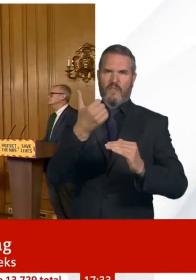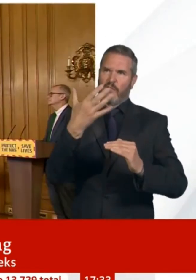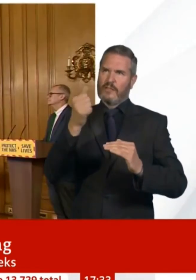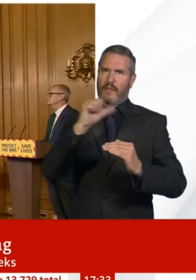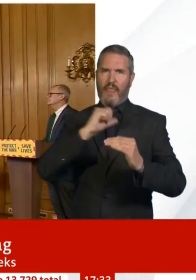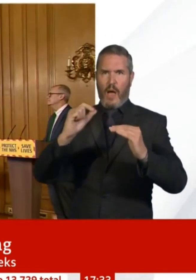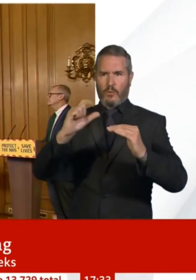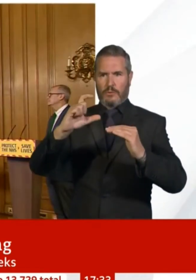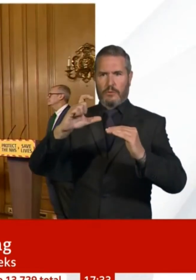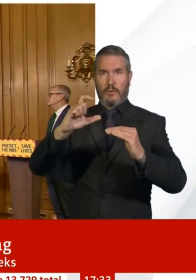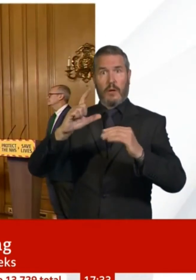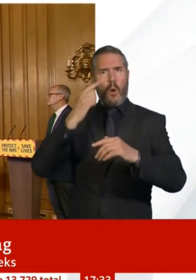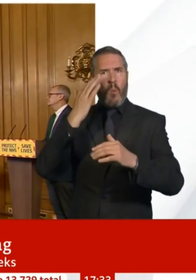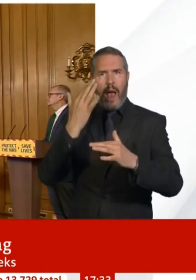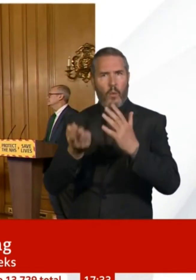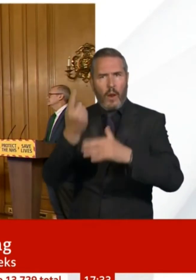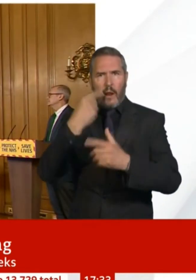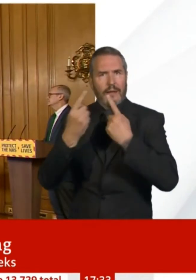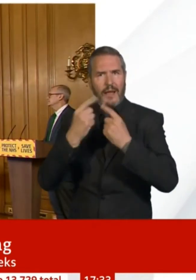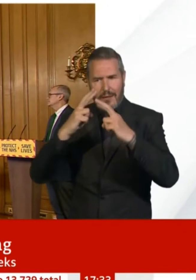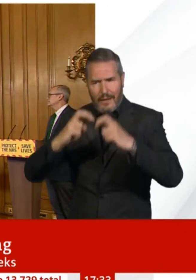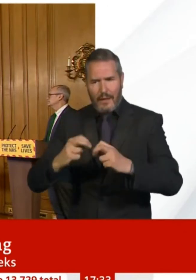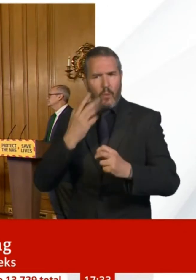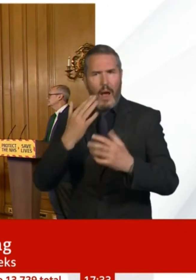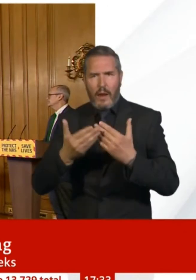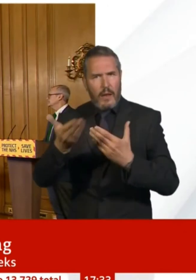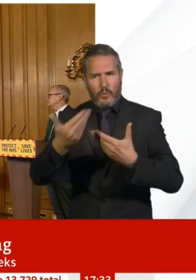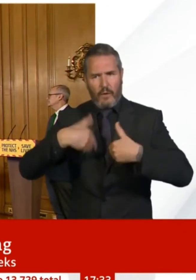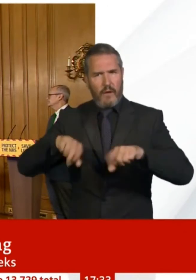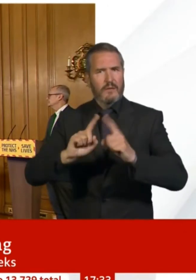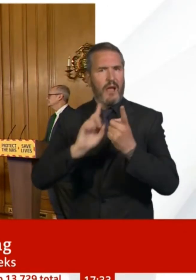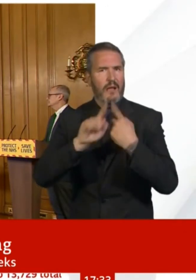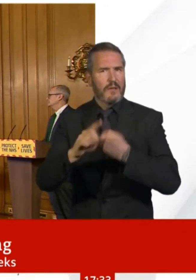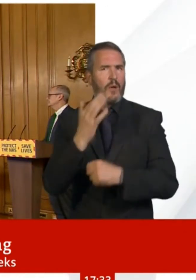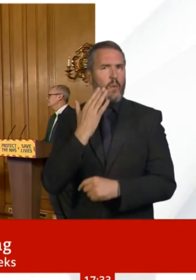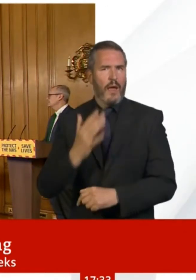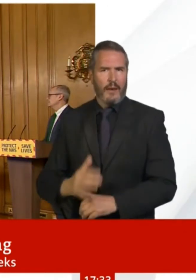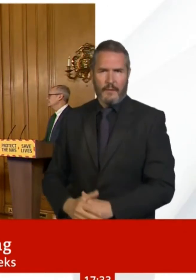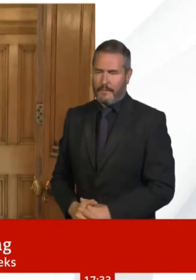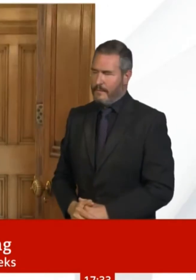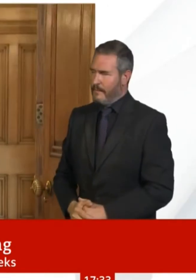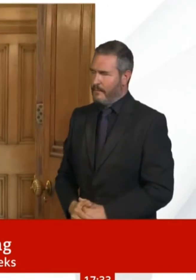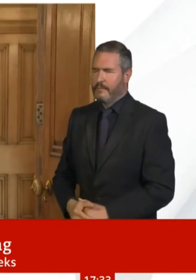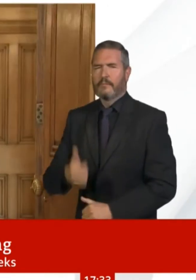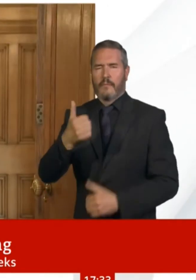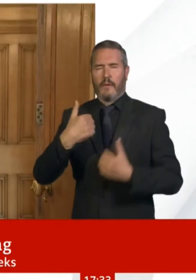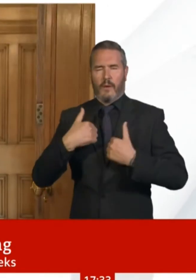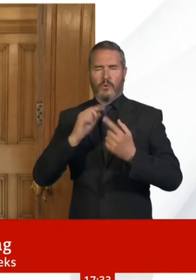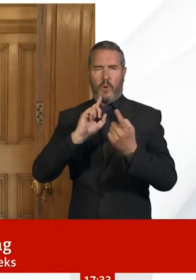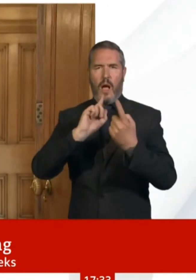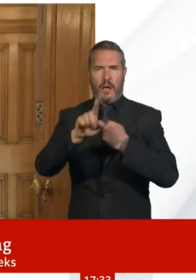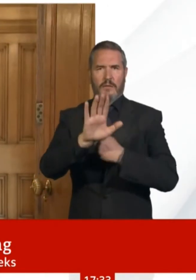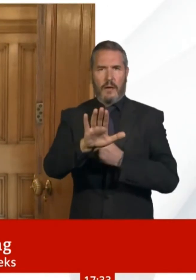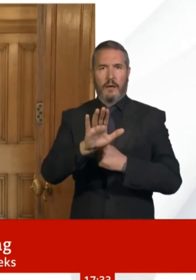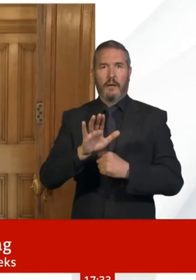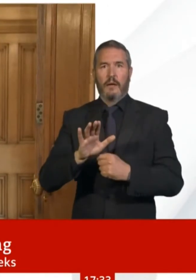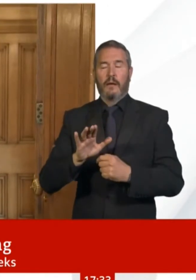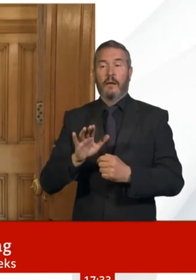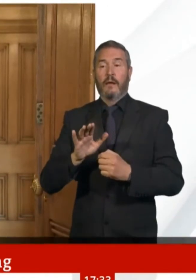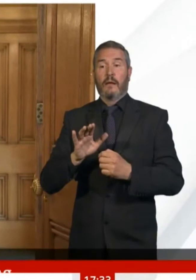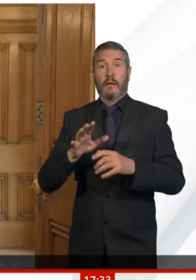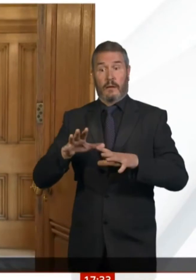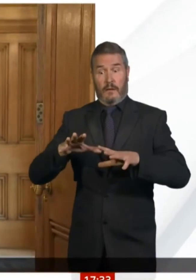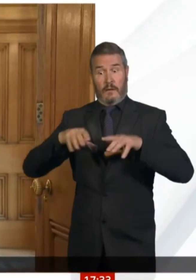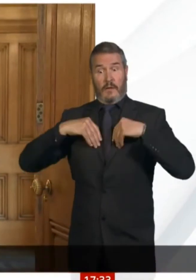And are you able to say when it might come? Thank you. Thanks. Well, so first of all, the coronavirus doesn't spread in a